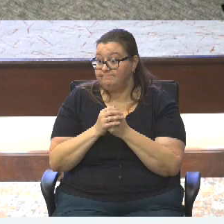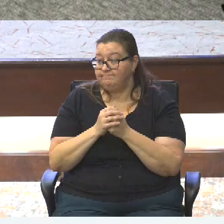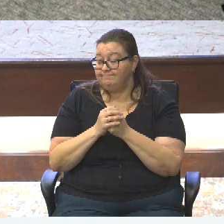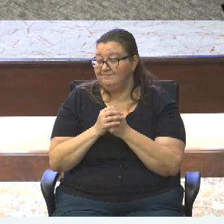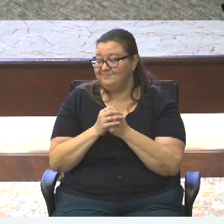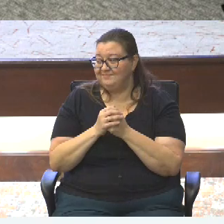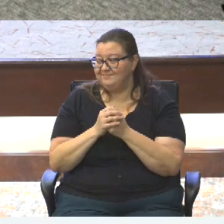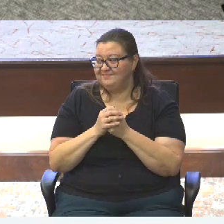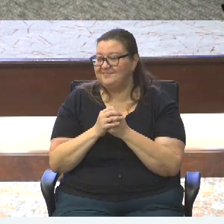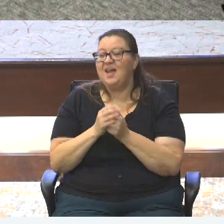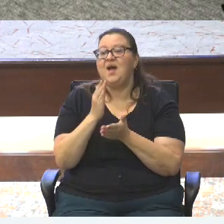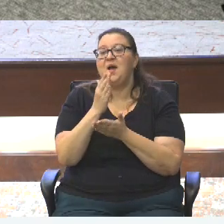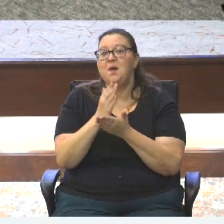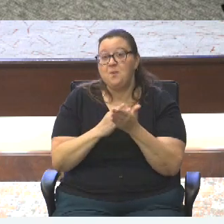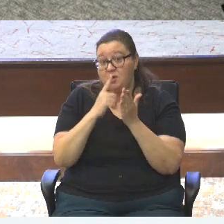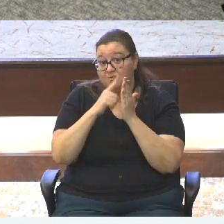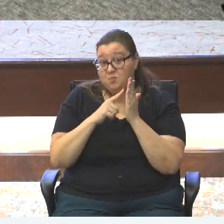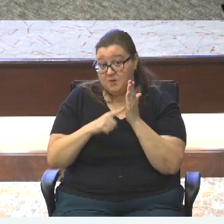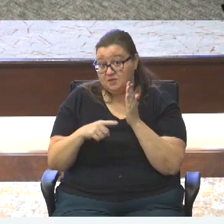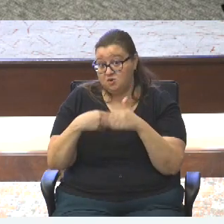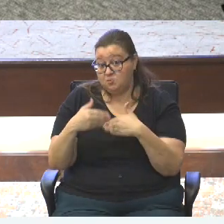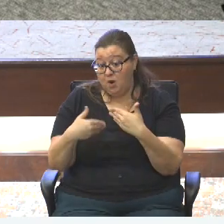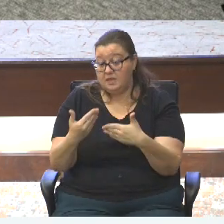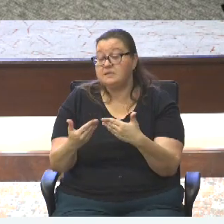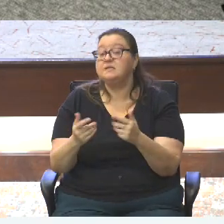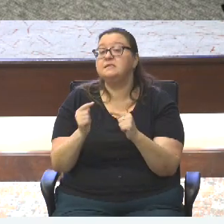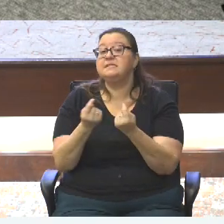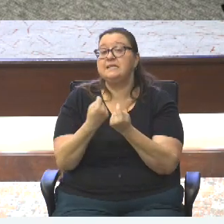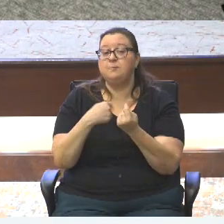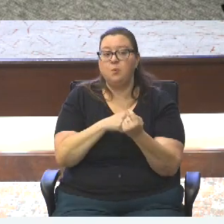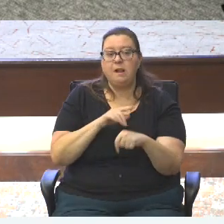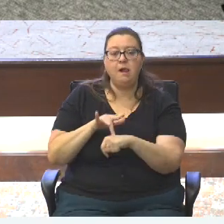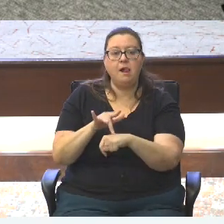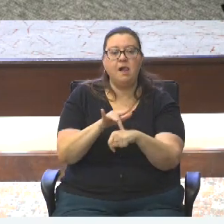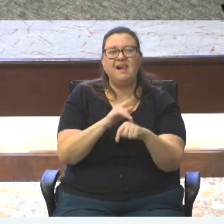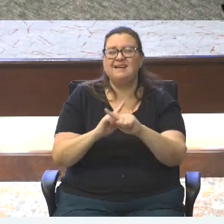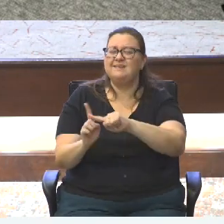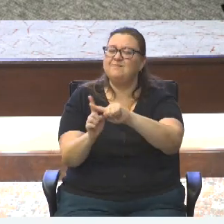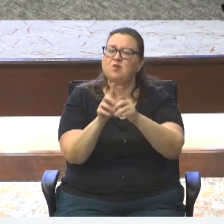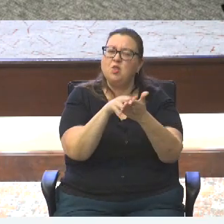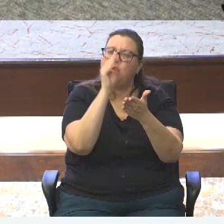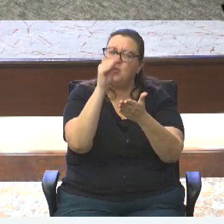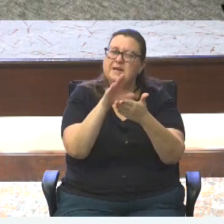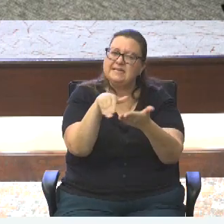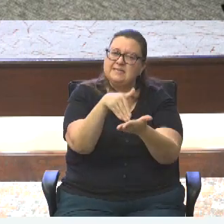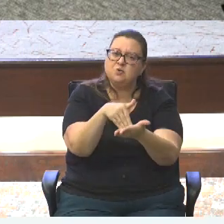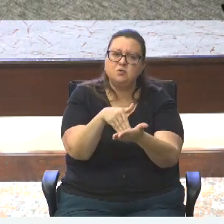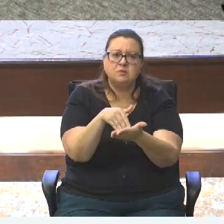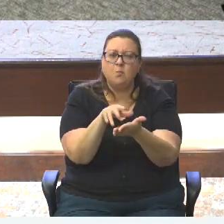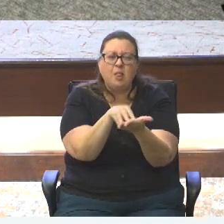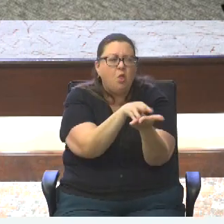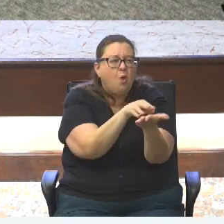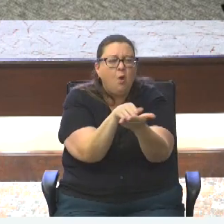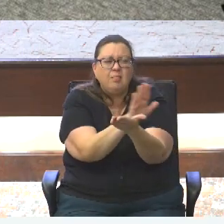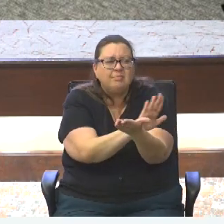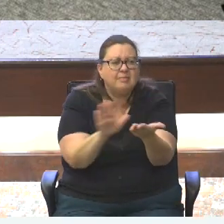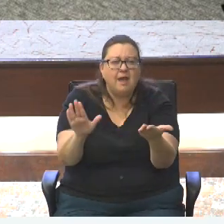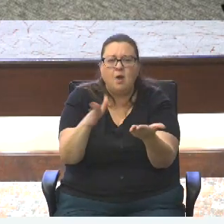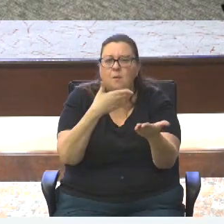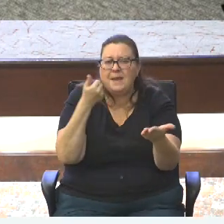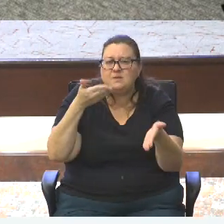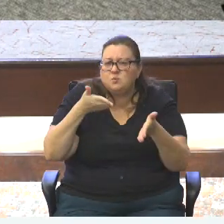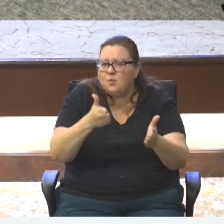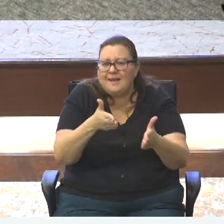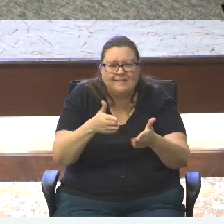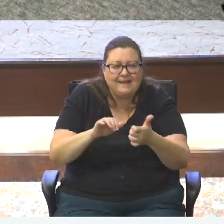As part of the research process, the team visited a variety of STEAM learning centers to gather insights and best practices, and these